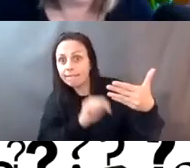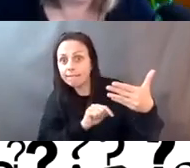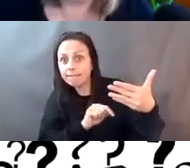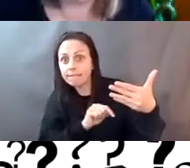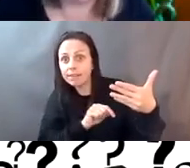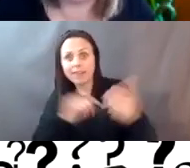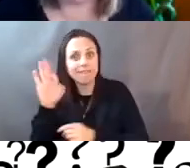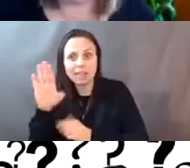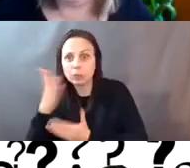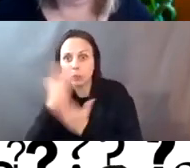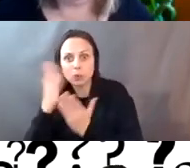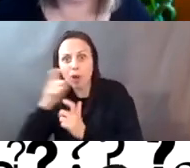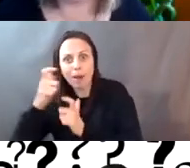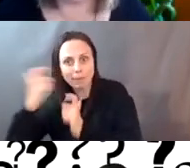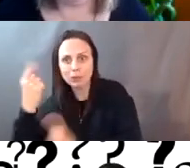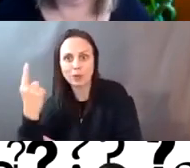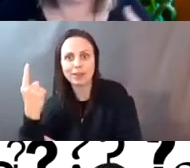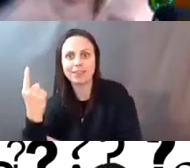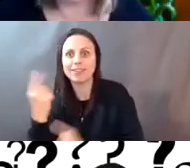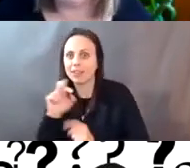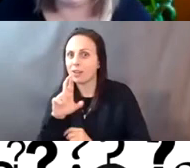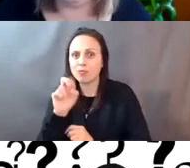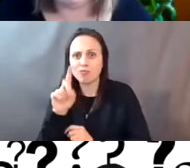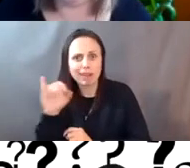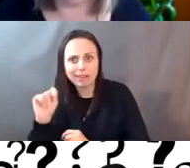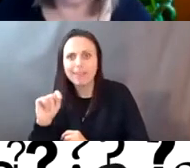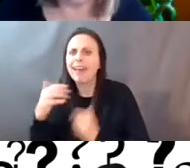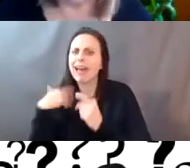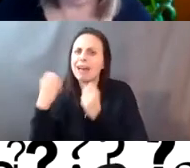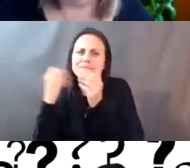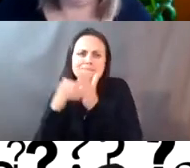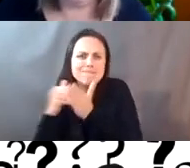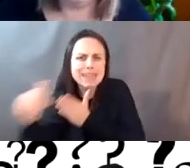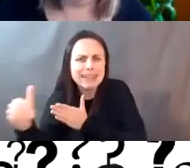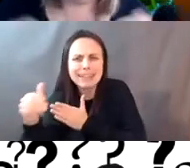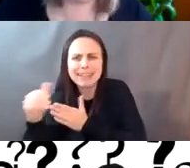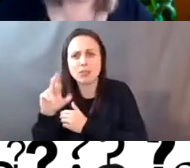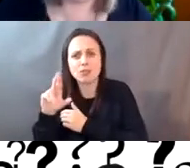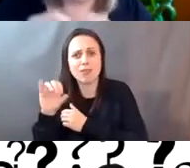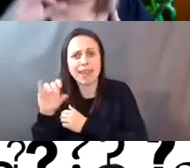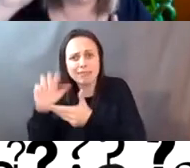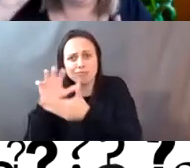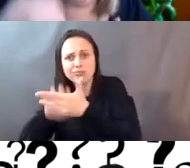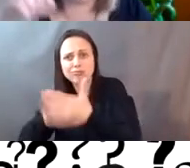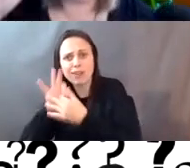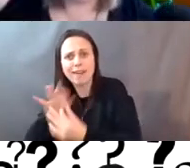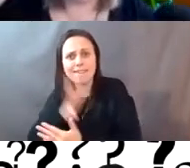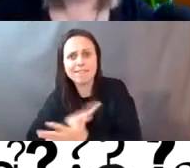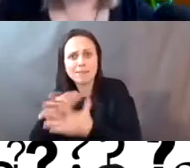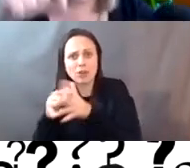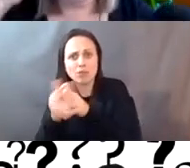That Facebook wasn't the biggest platform, that it was Reddit. There were 1 million subreddits on female wrestlers. So, like just